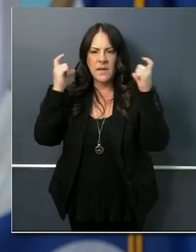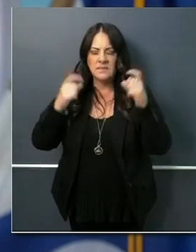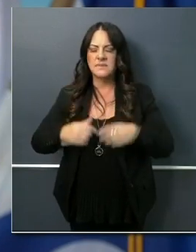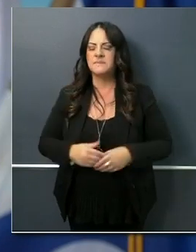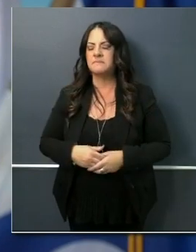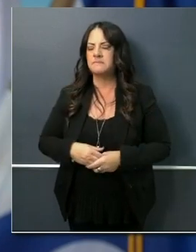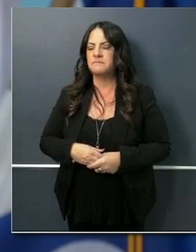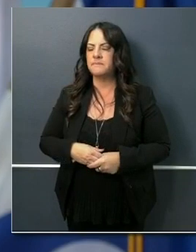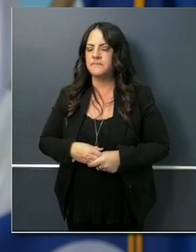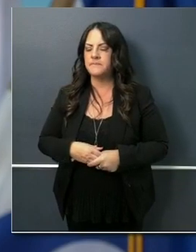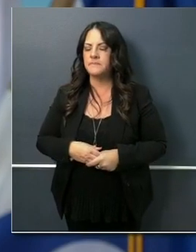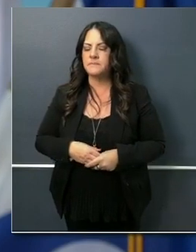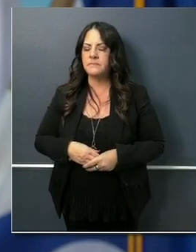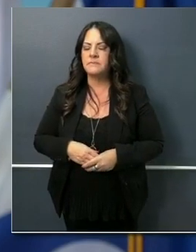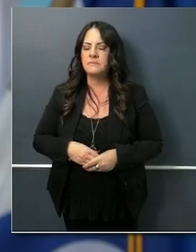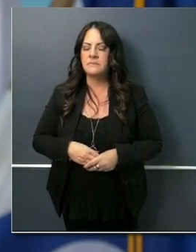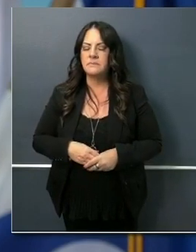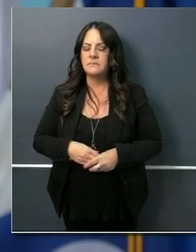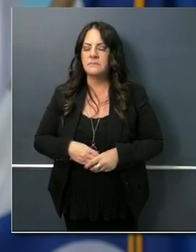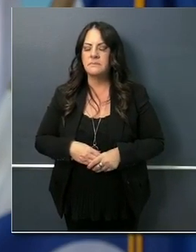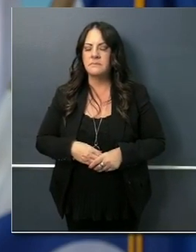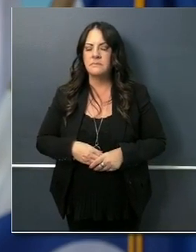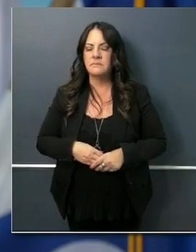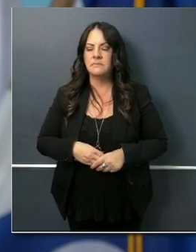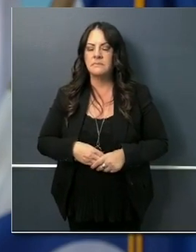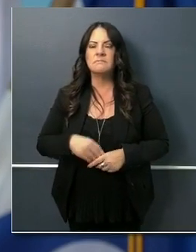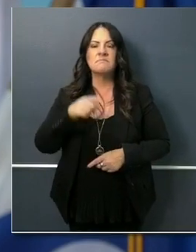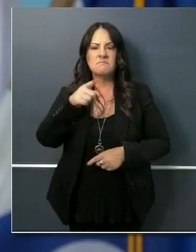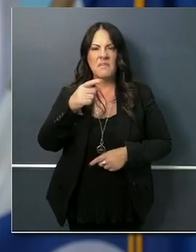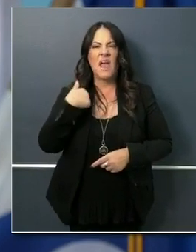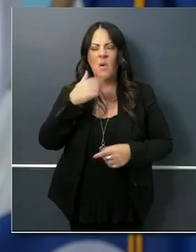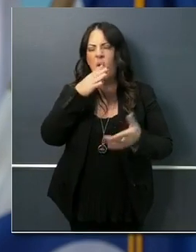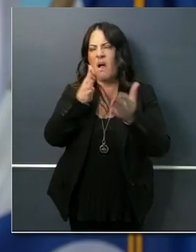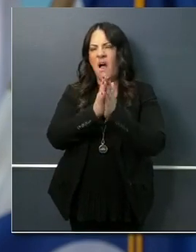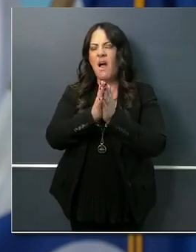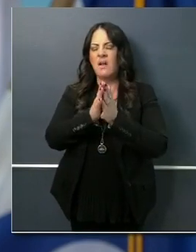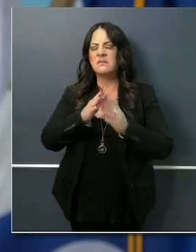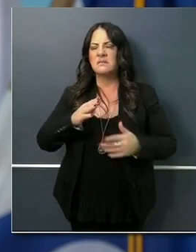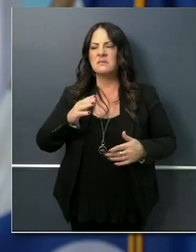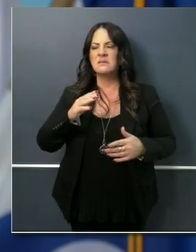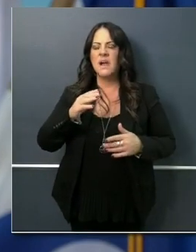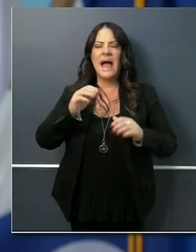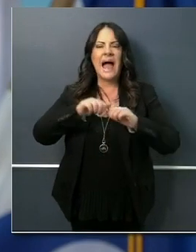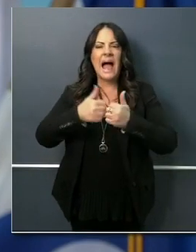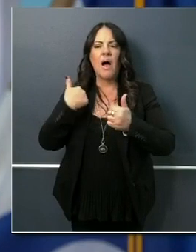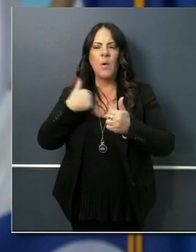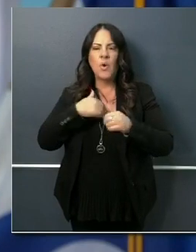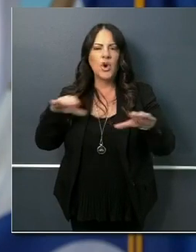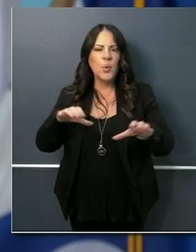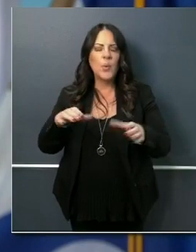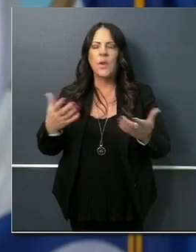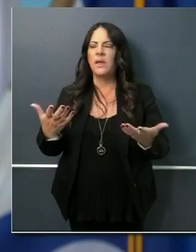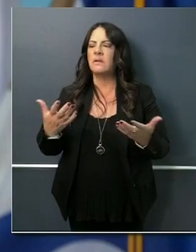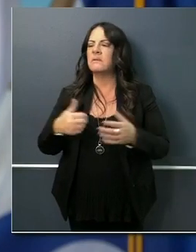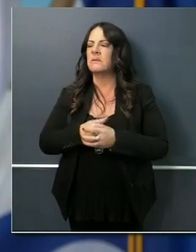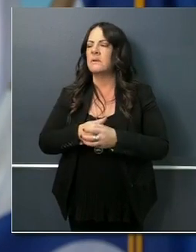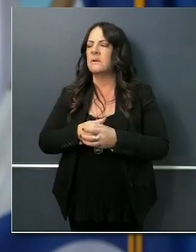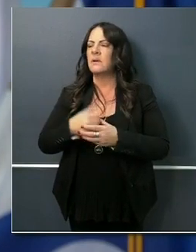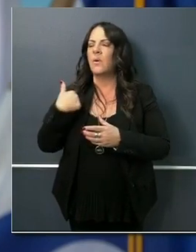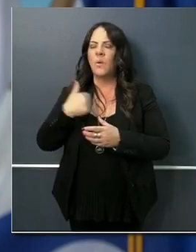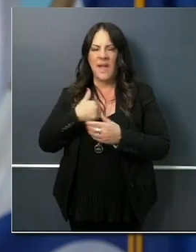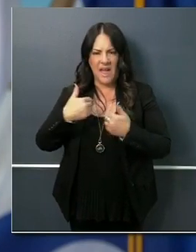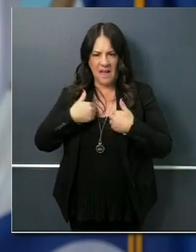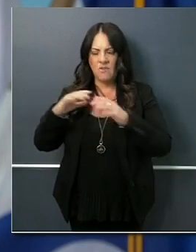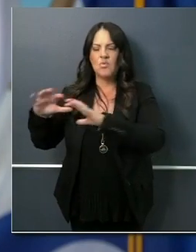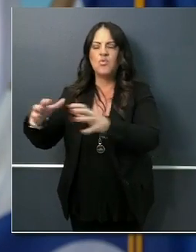answer the detail of the question, I'll ask Director Ghilarducci to come up. But here are the broad strokes. We have teams on the ground,